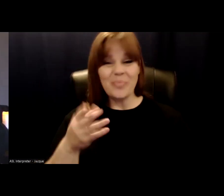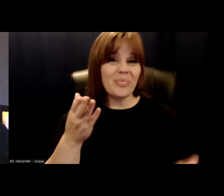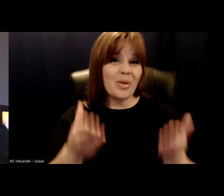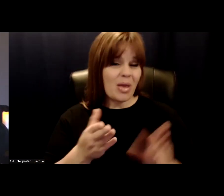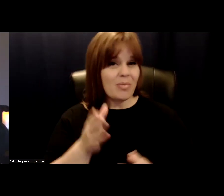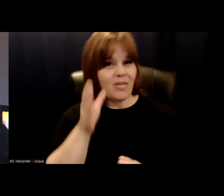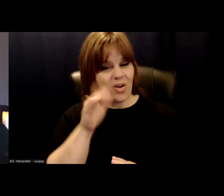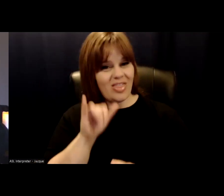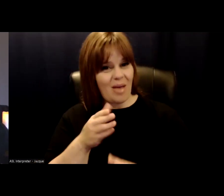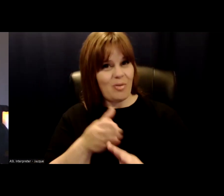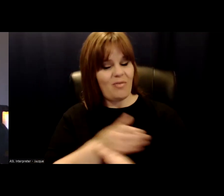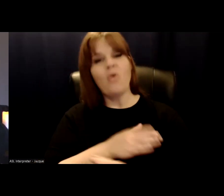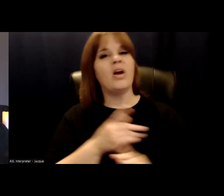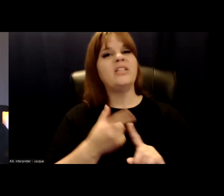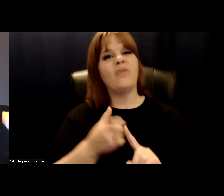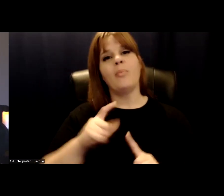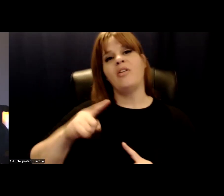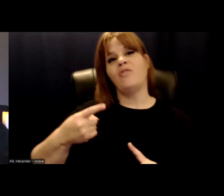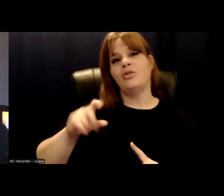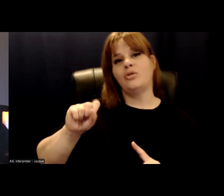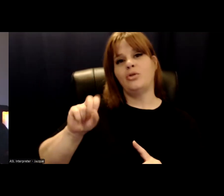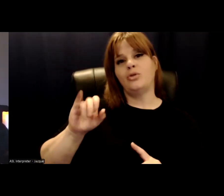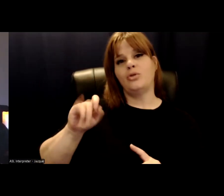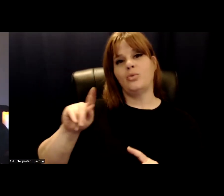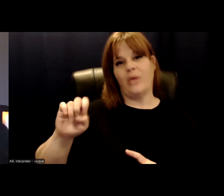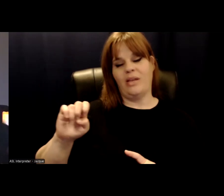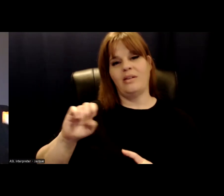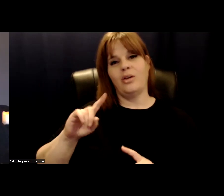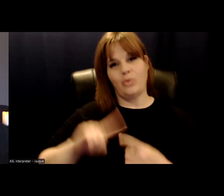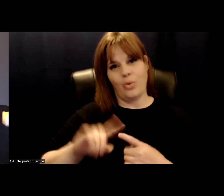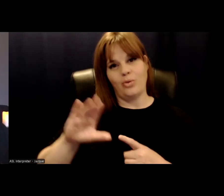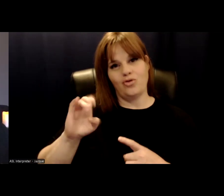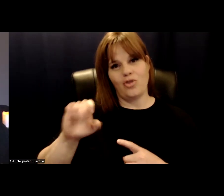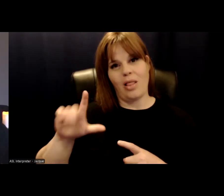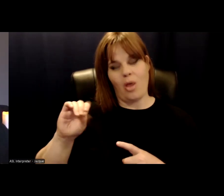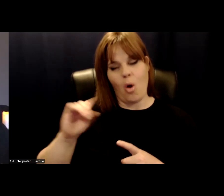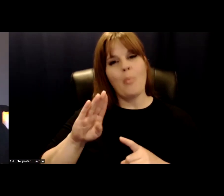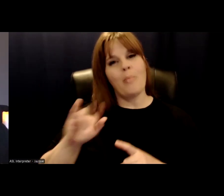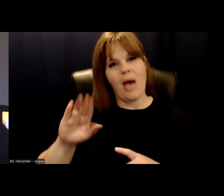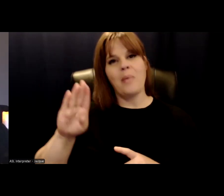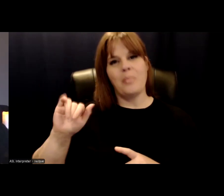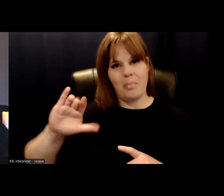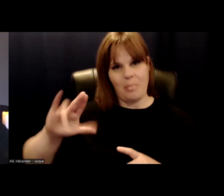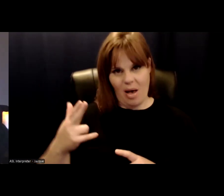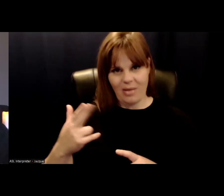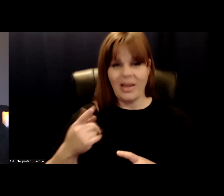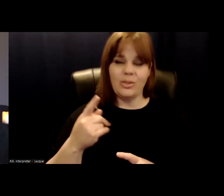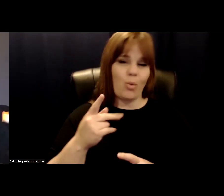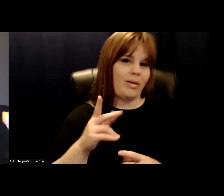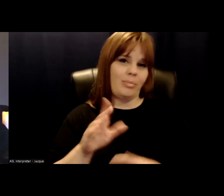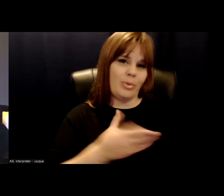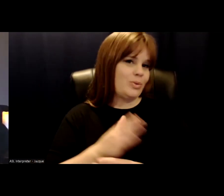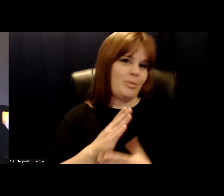prelude from the first suite for solo cello by Johann Sebastian Bach, and the piece that I've played more than any other in my life,